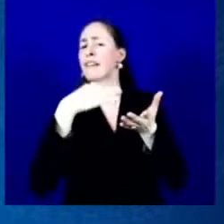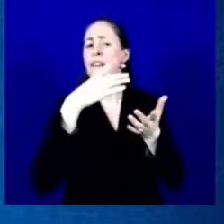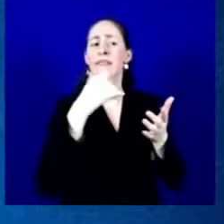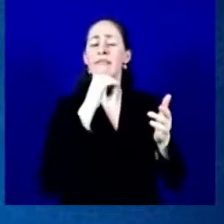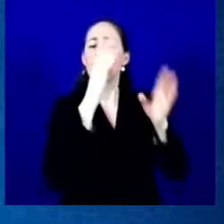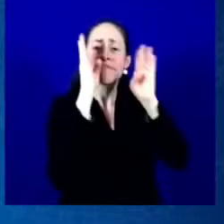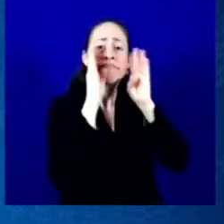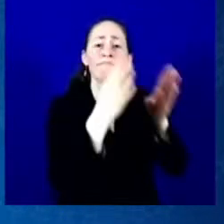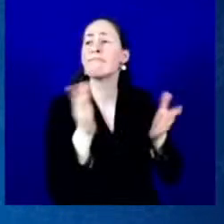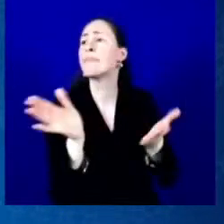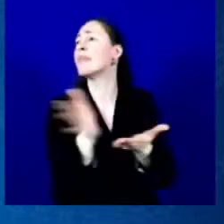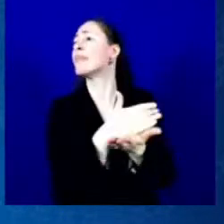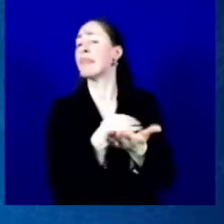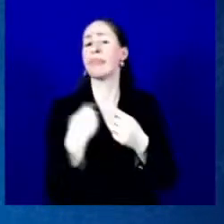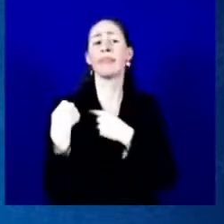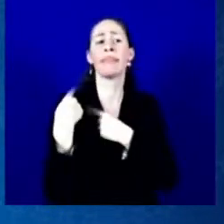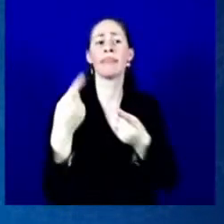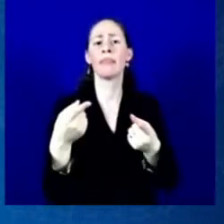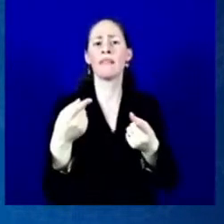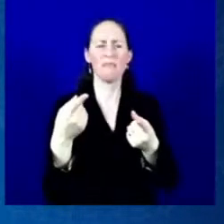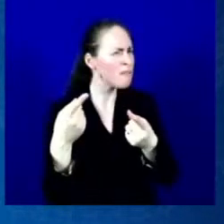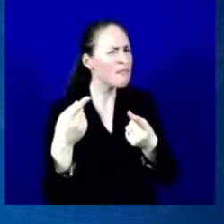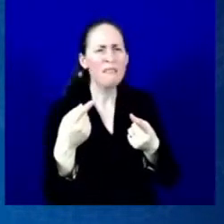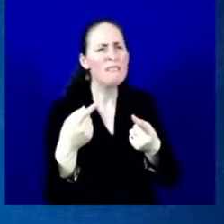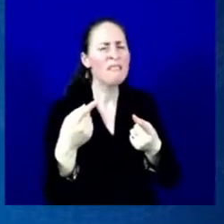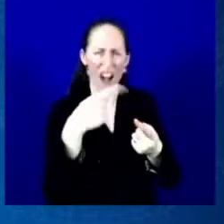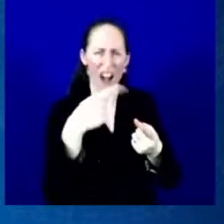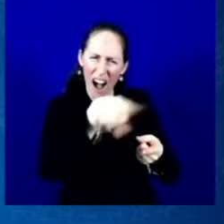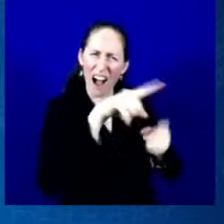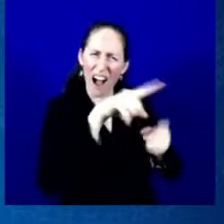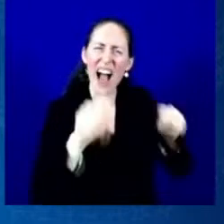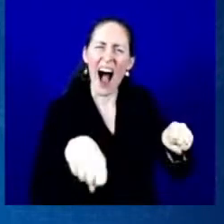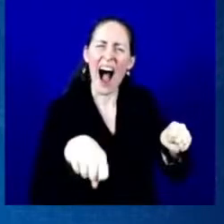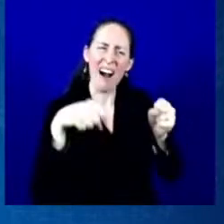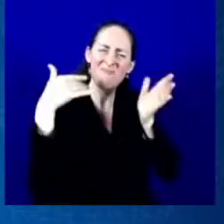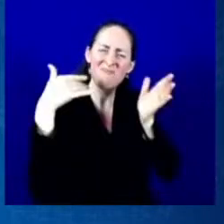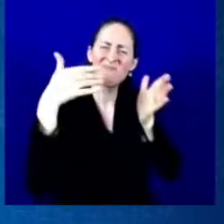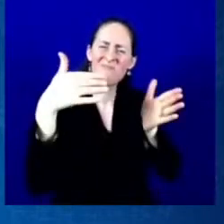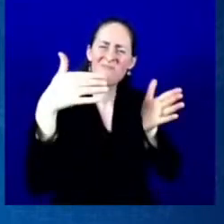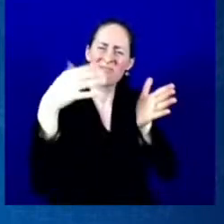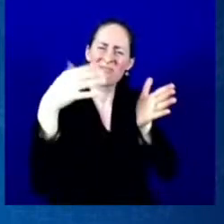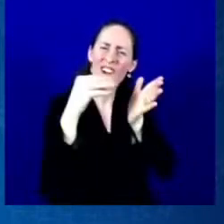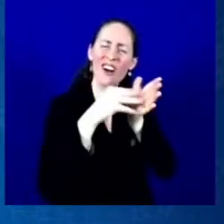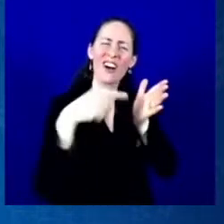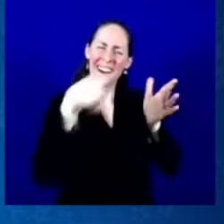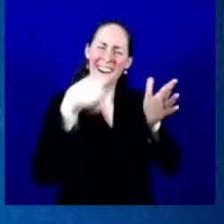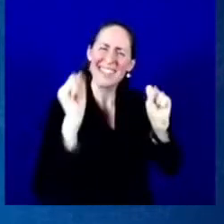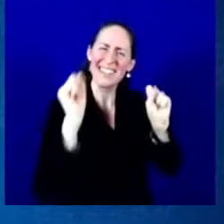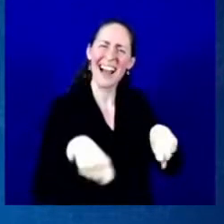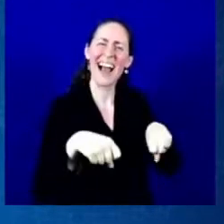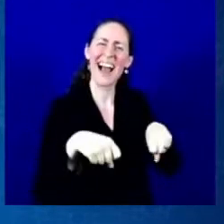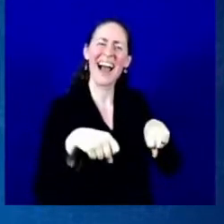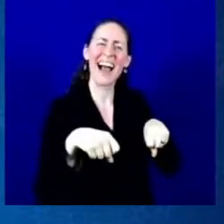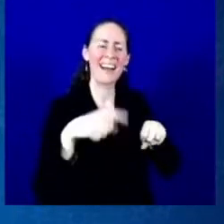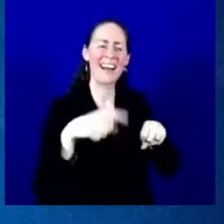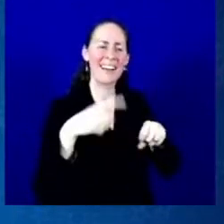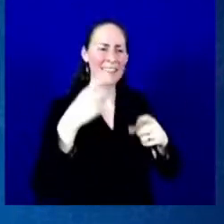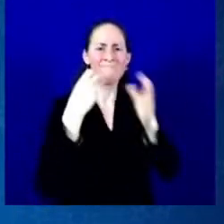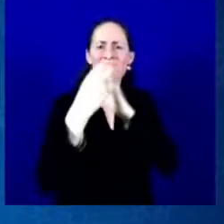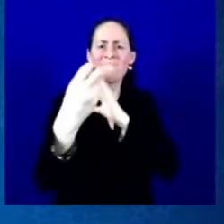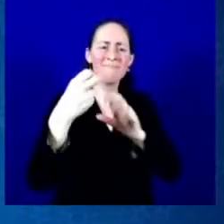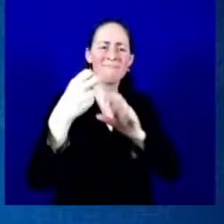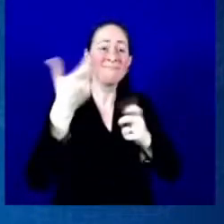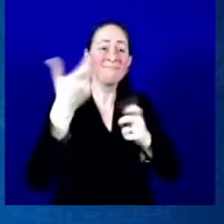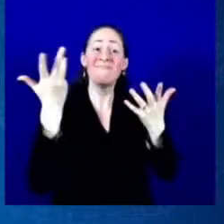cybersecurity, just as capable of learning about metallurgy, all the things that are going on that provide those jobs of the future.